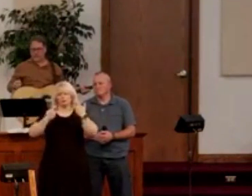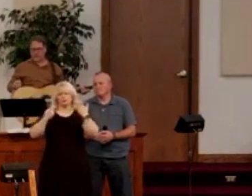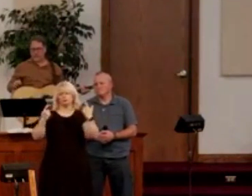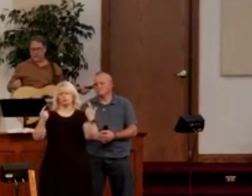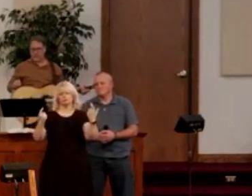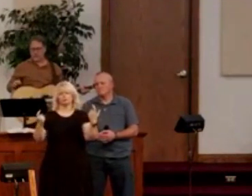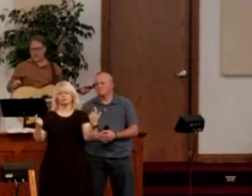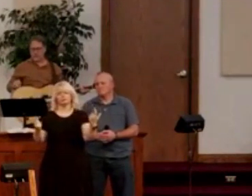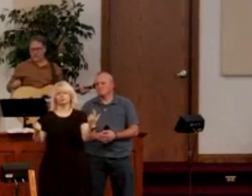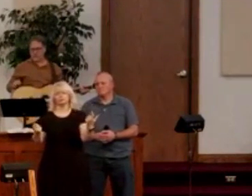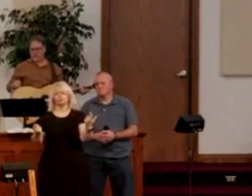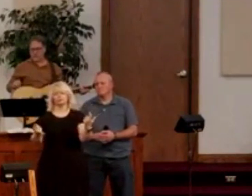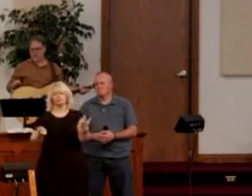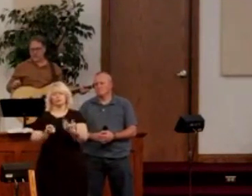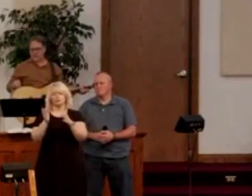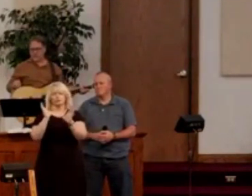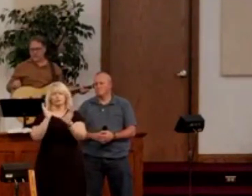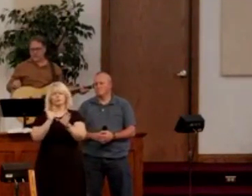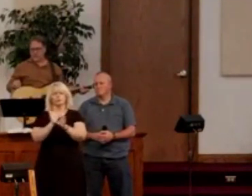iniquities.